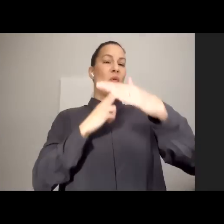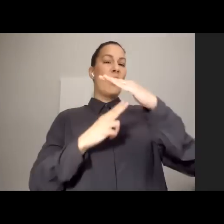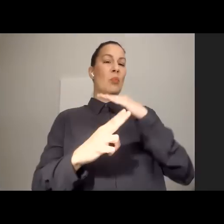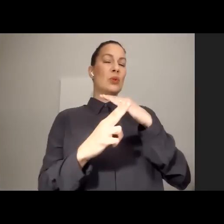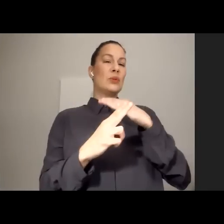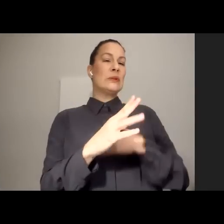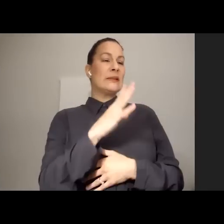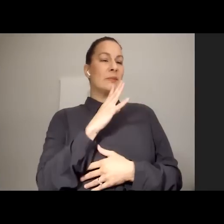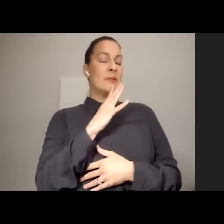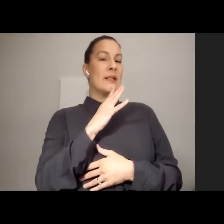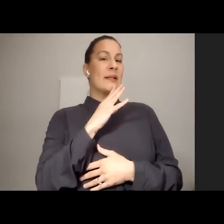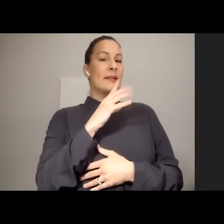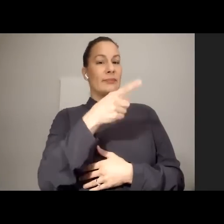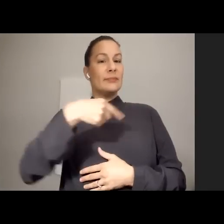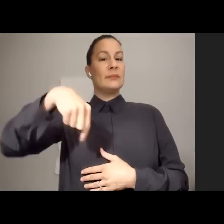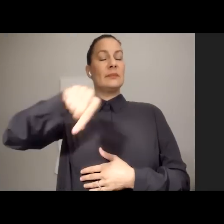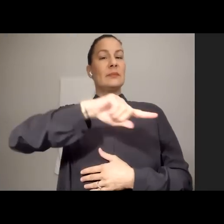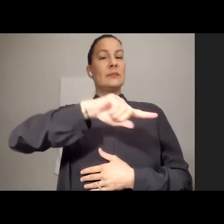with all of these